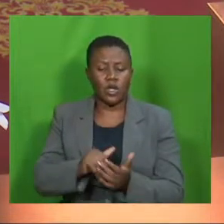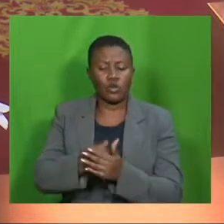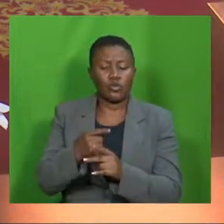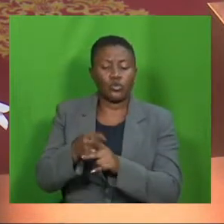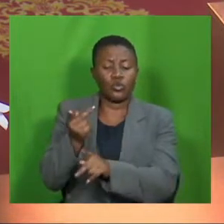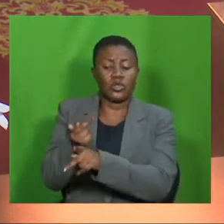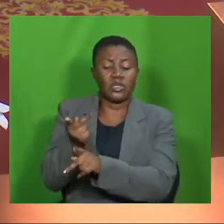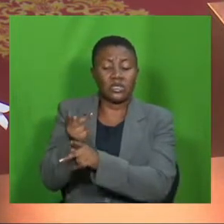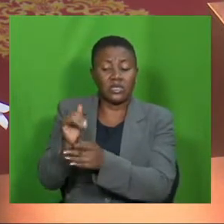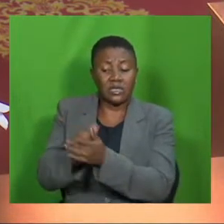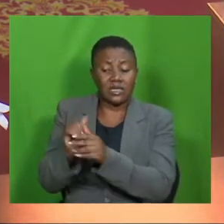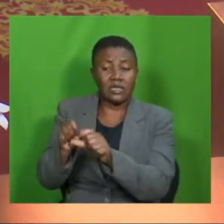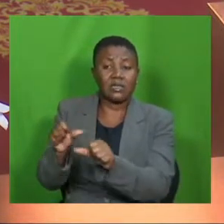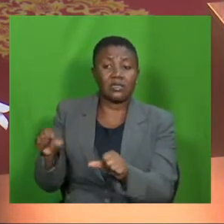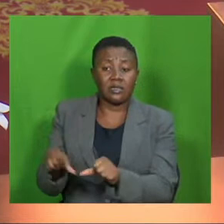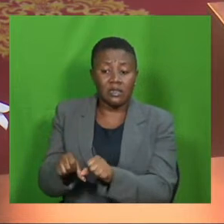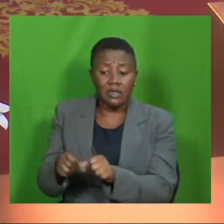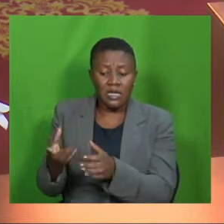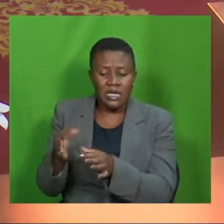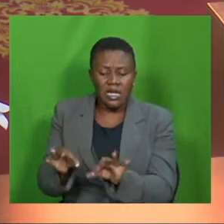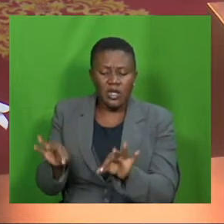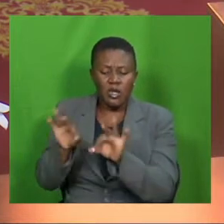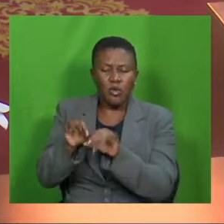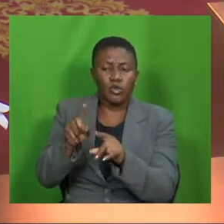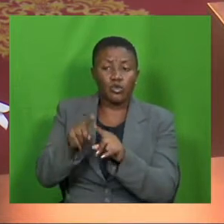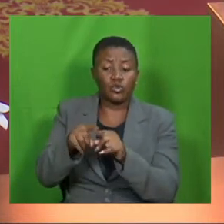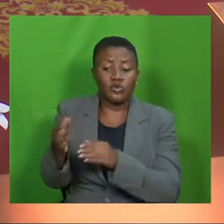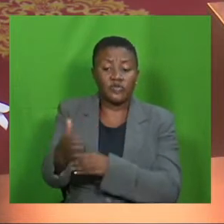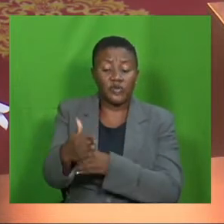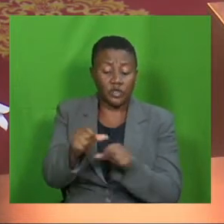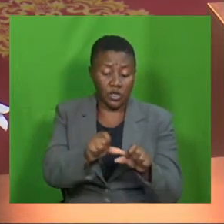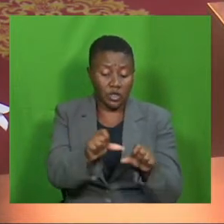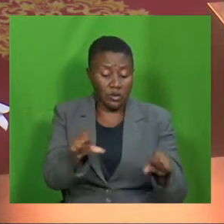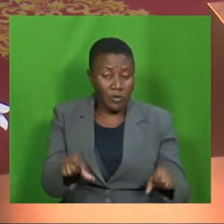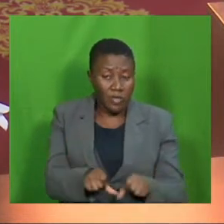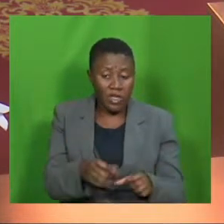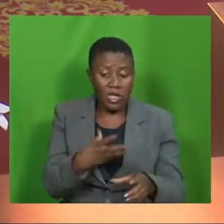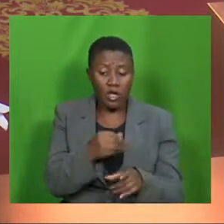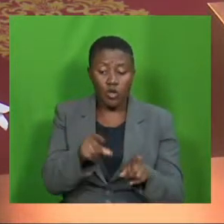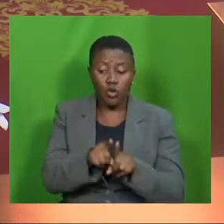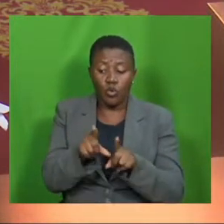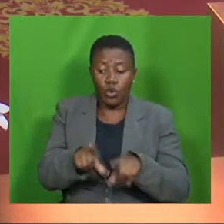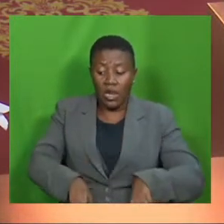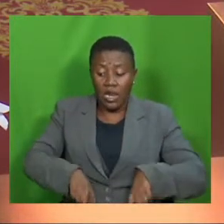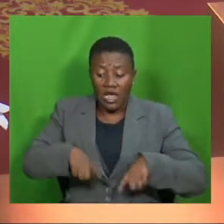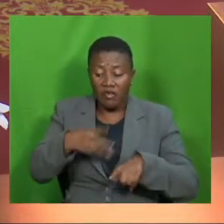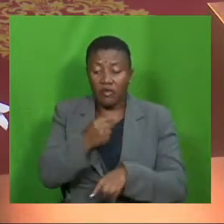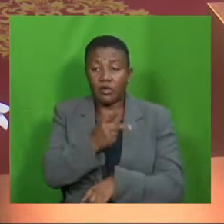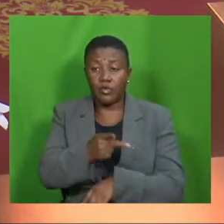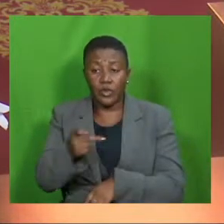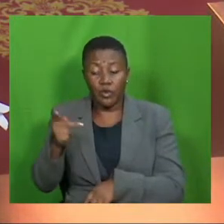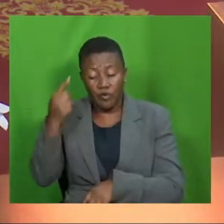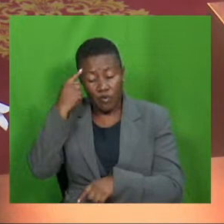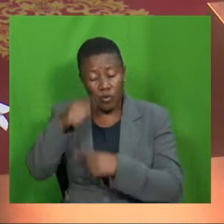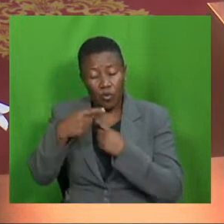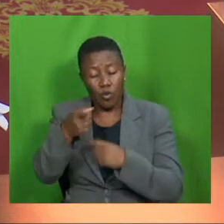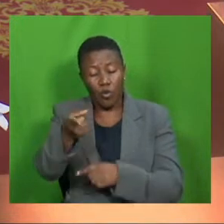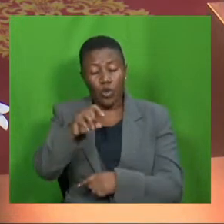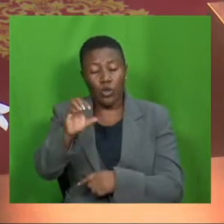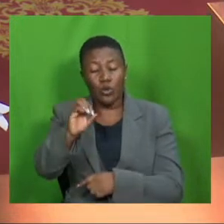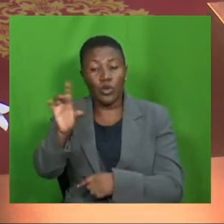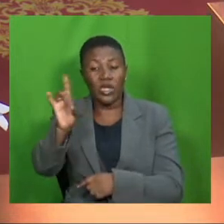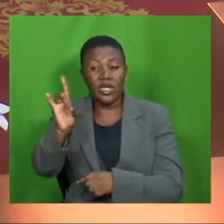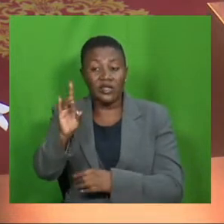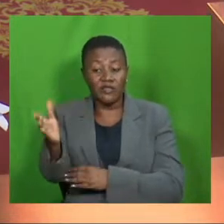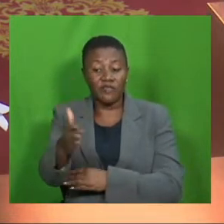is therefore key to the fishery sector and the livelihoods of the over 186 fishing